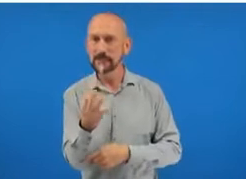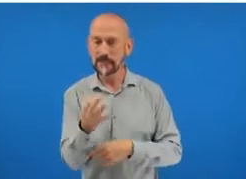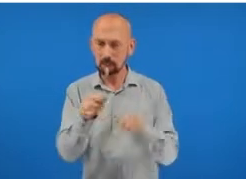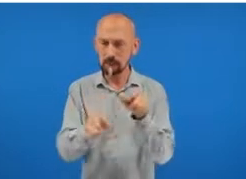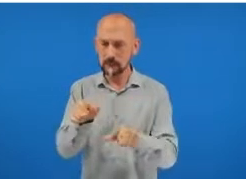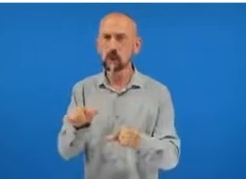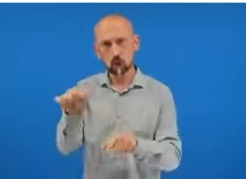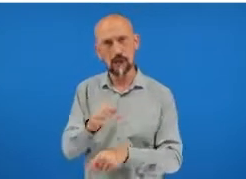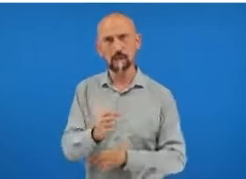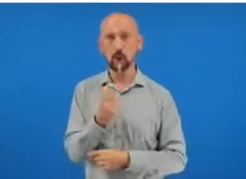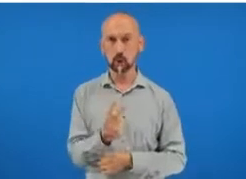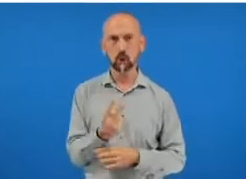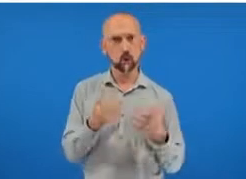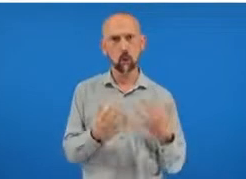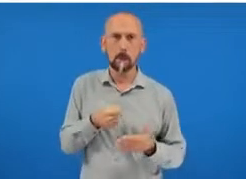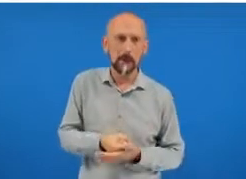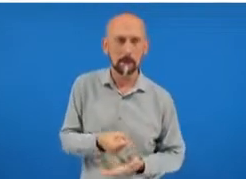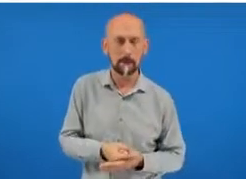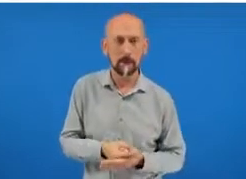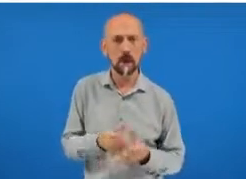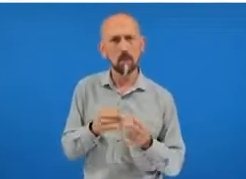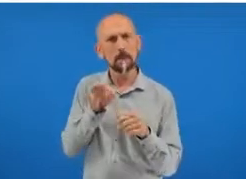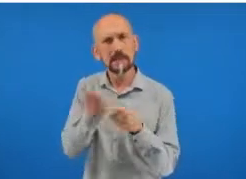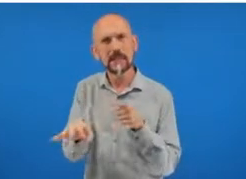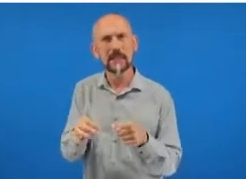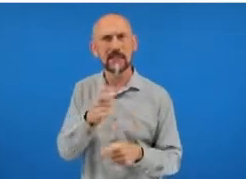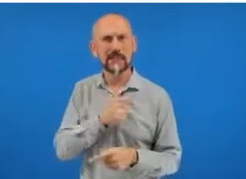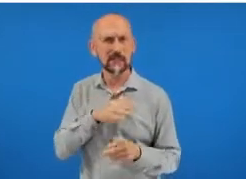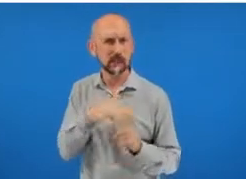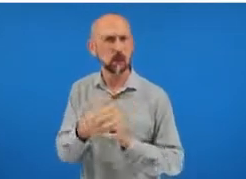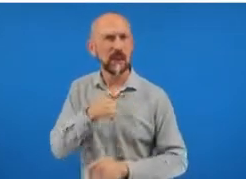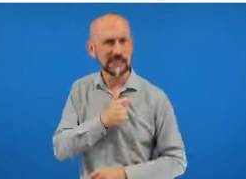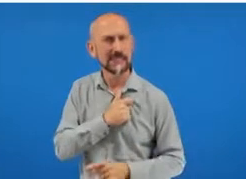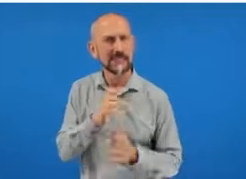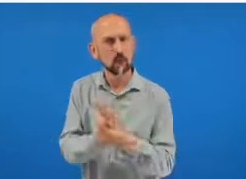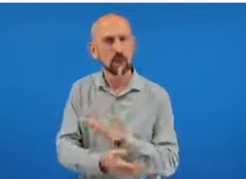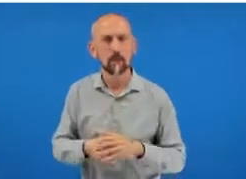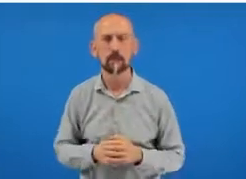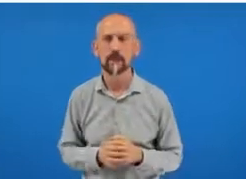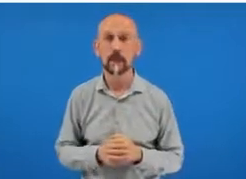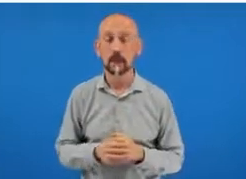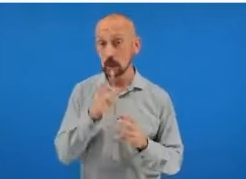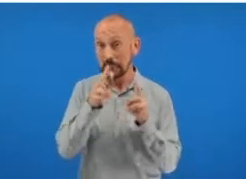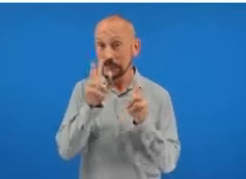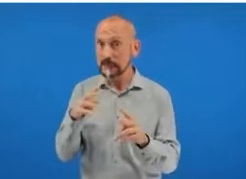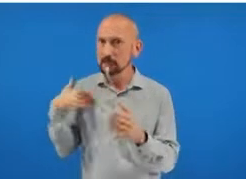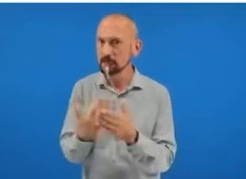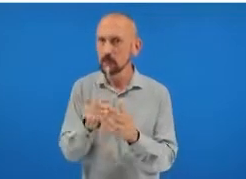with a particular anxiety disorder. And you can see what's happened over time. Prior to